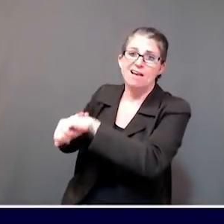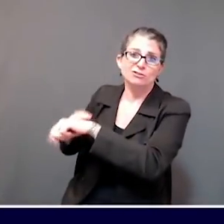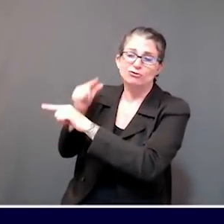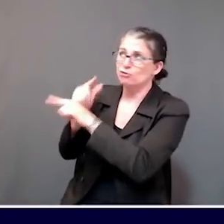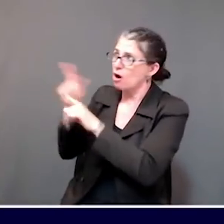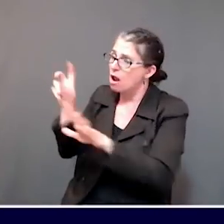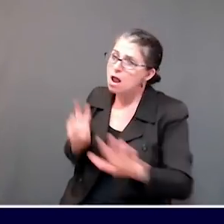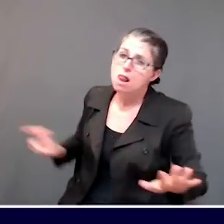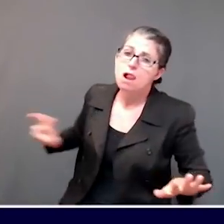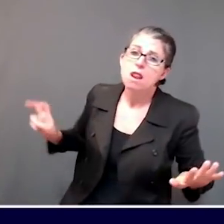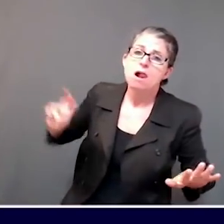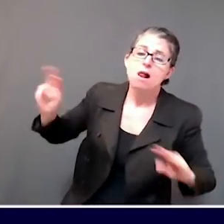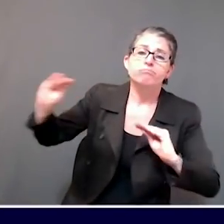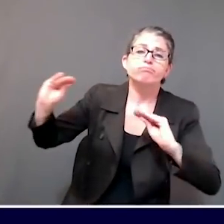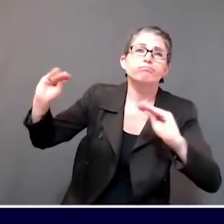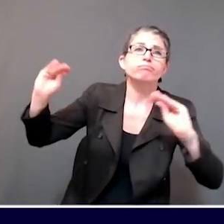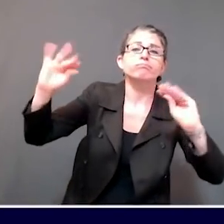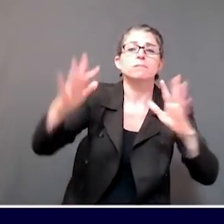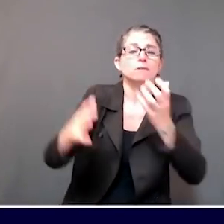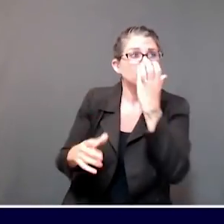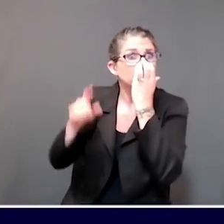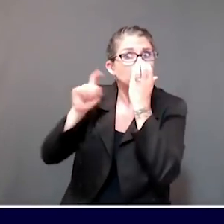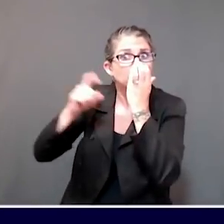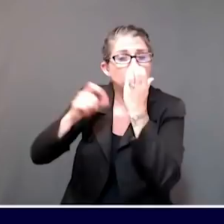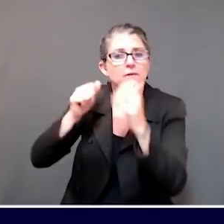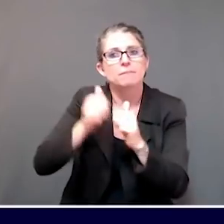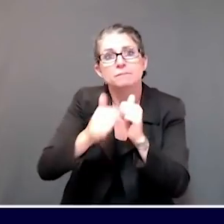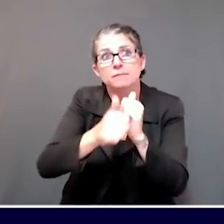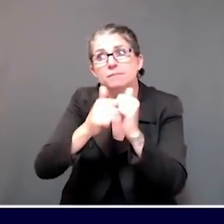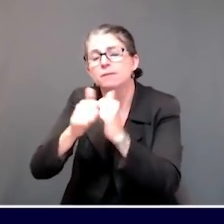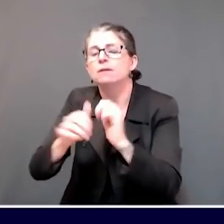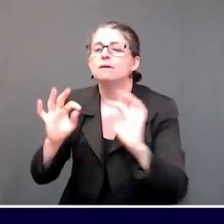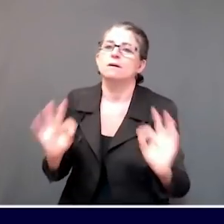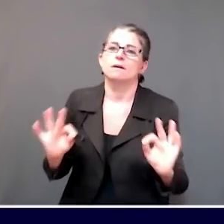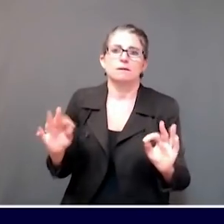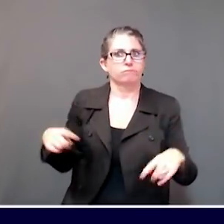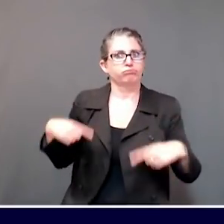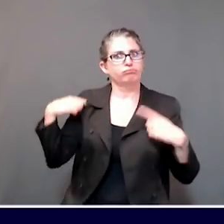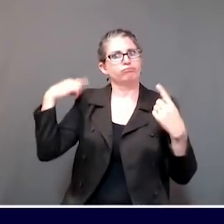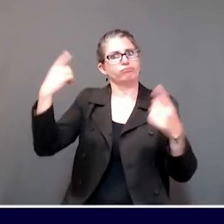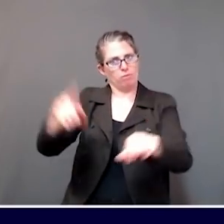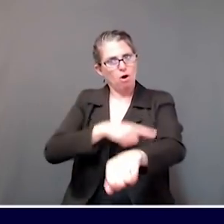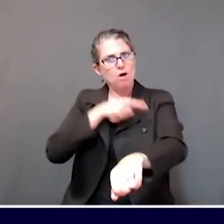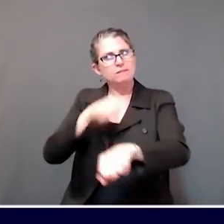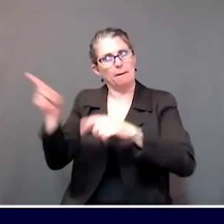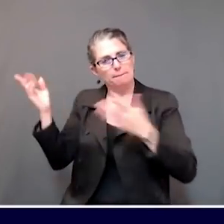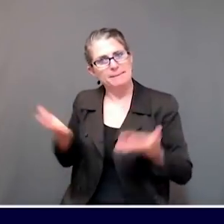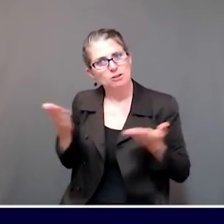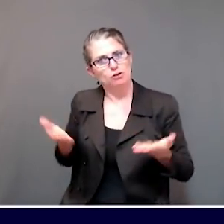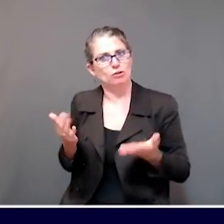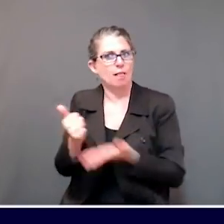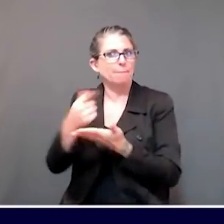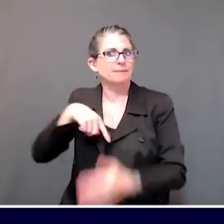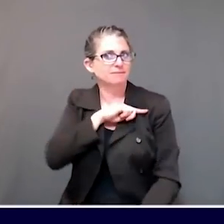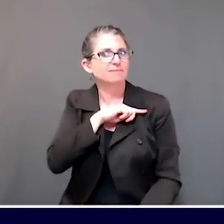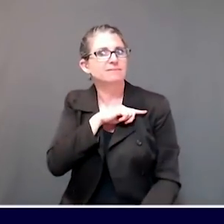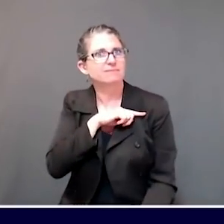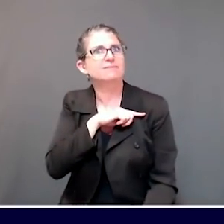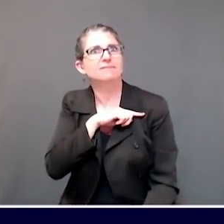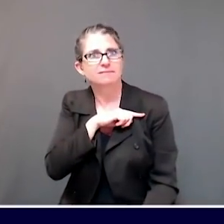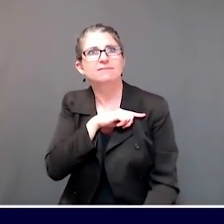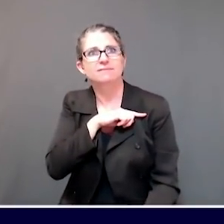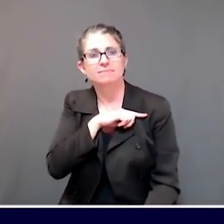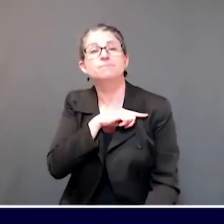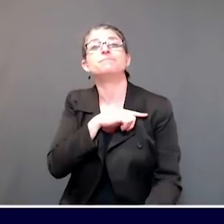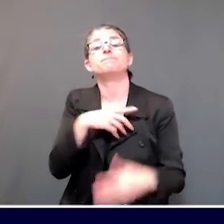get as many healthcare workers across the state fit tested. So that's where things stand from an epidemiology point with respect to COVID-19.